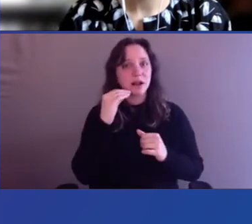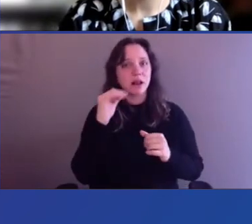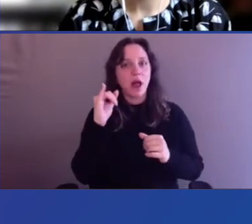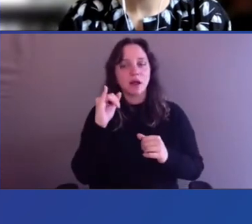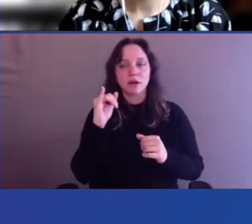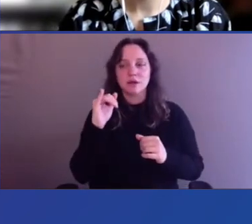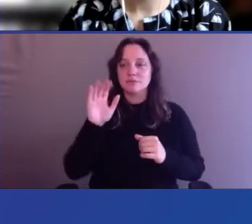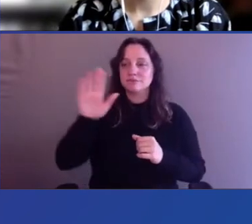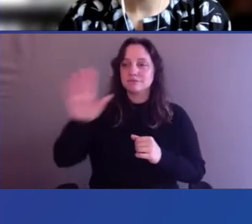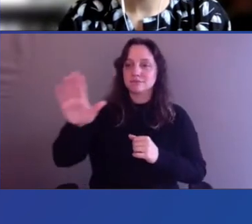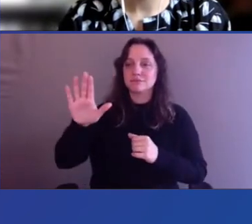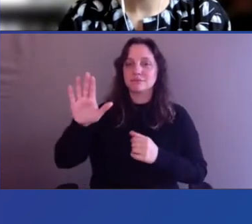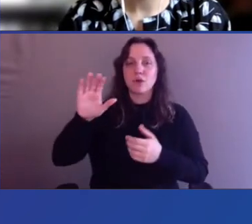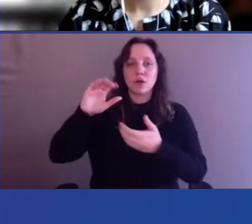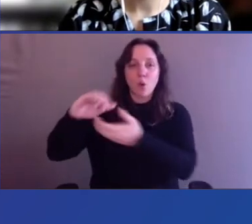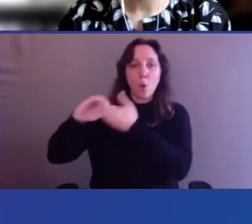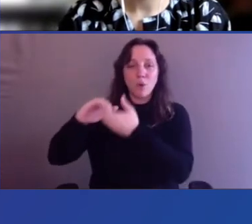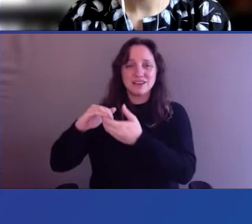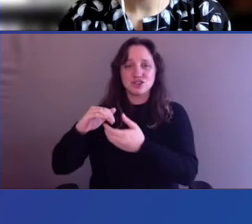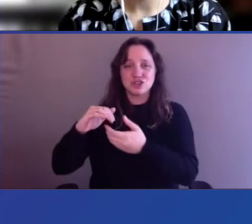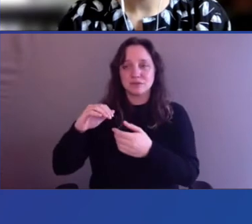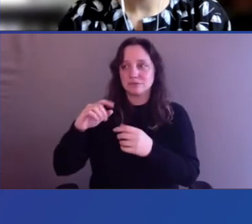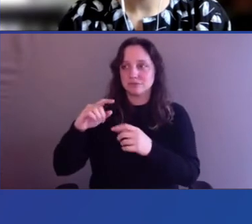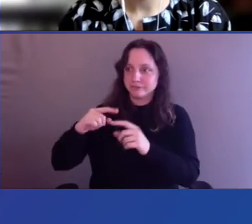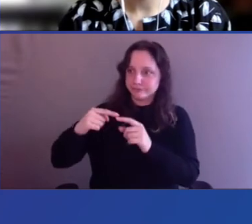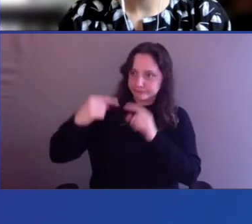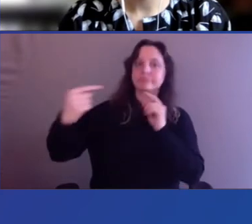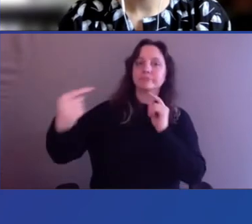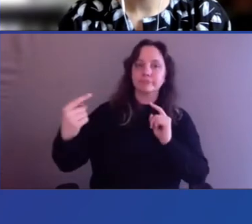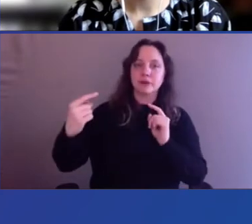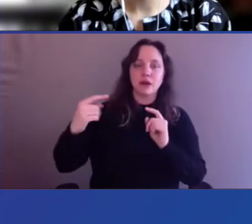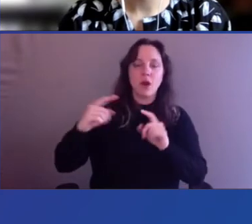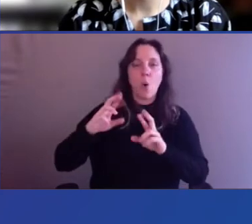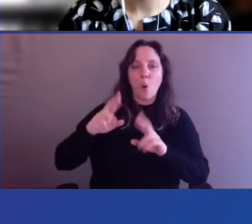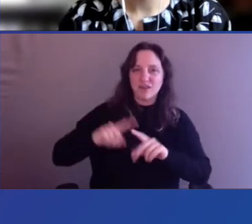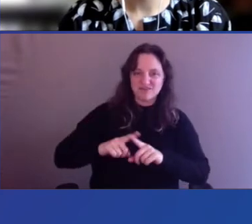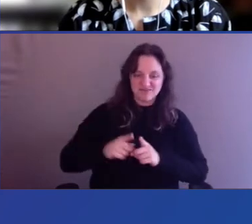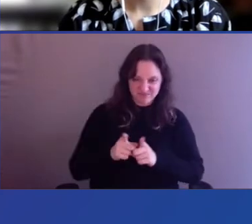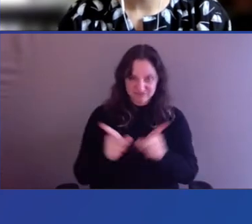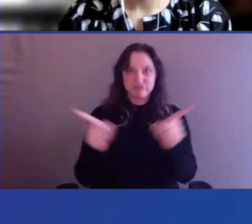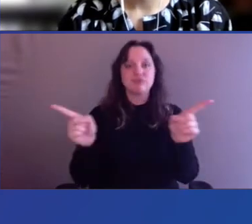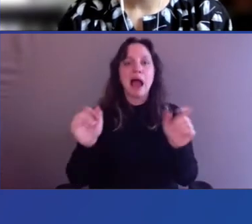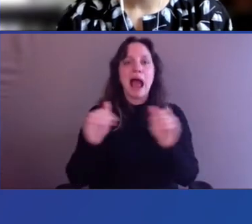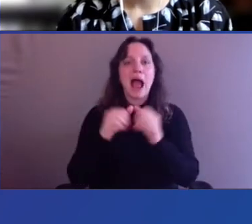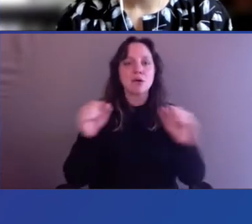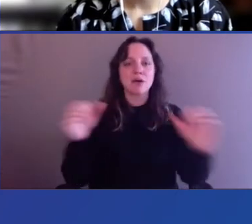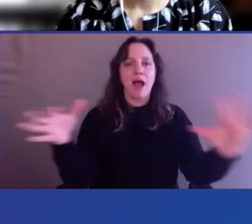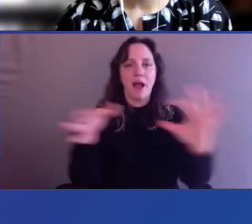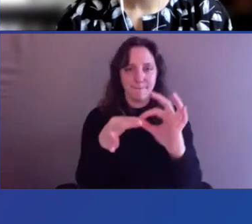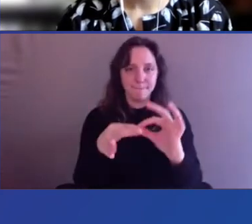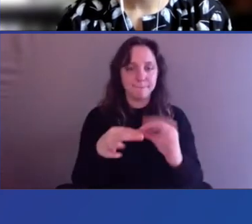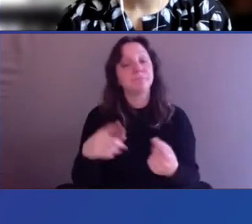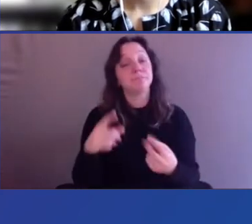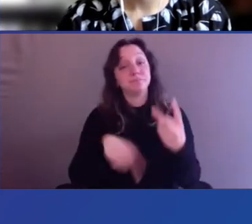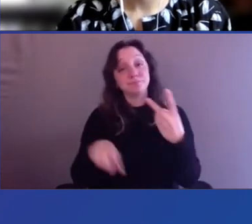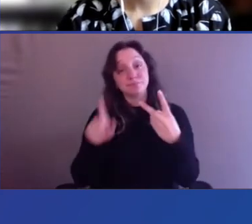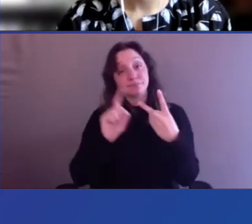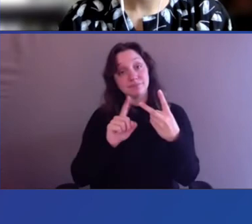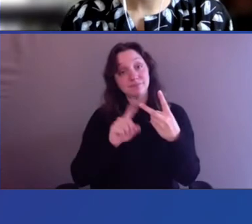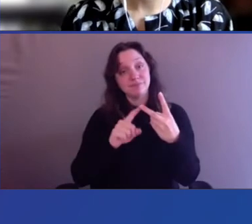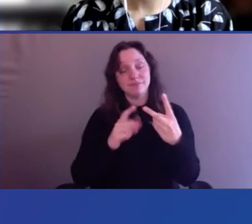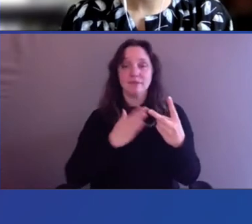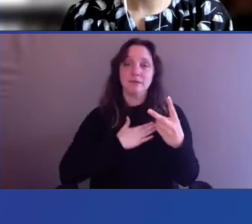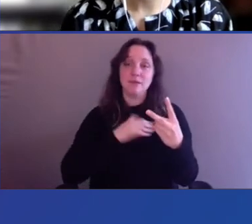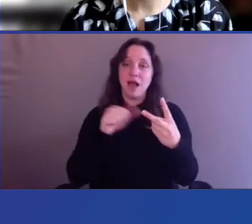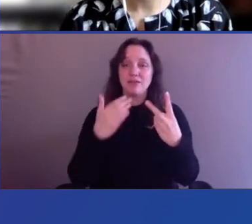across sectors, I will And the second thing, and maybe this is more, this is